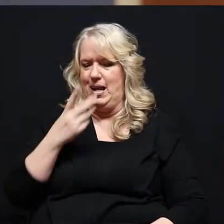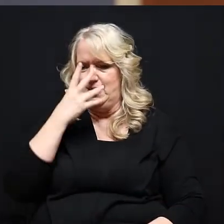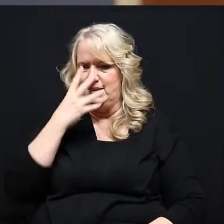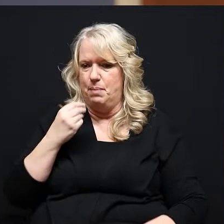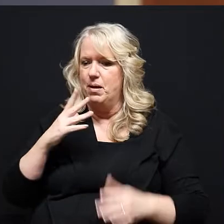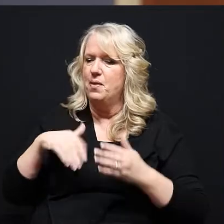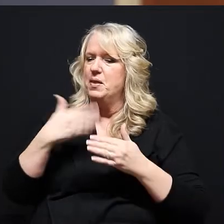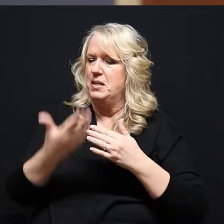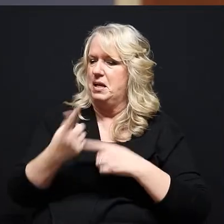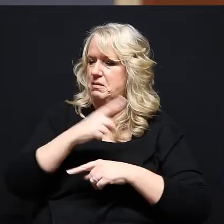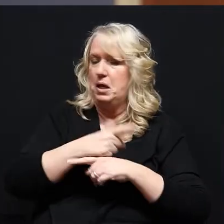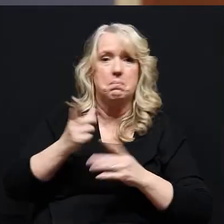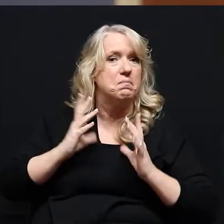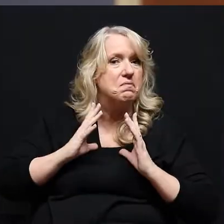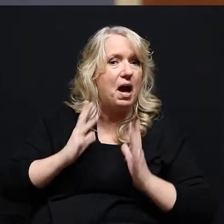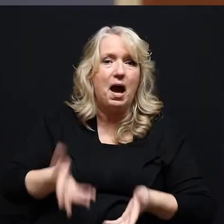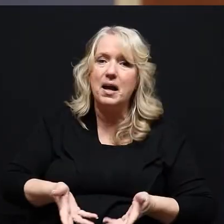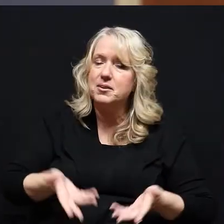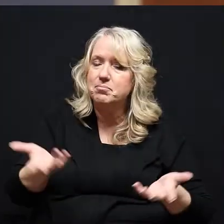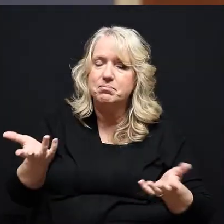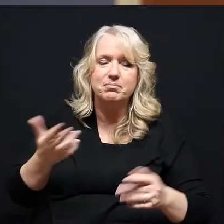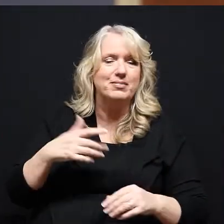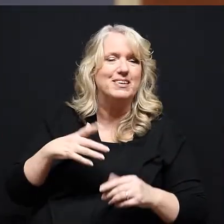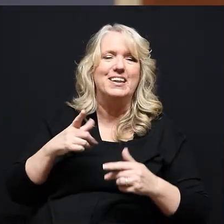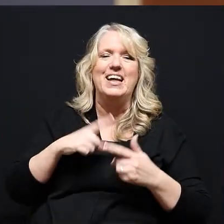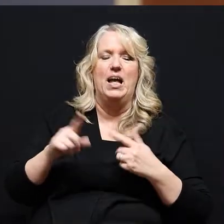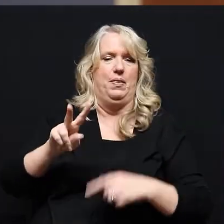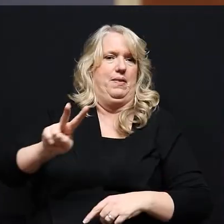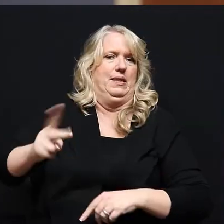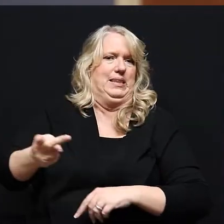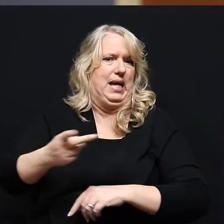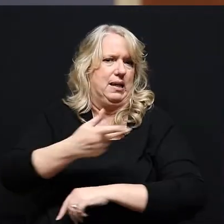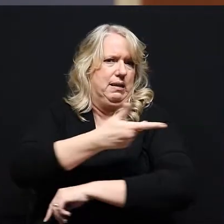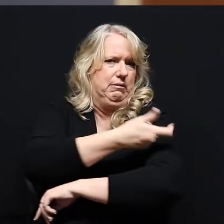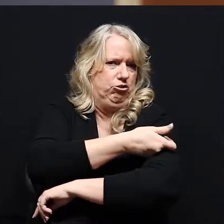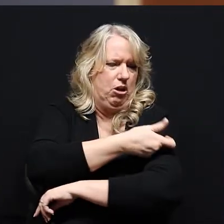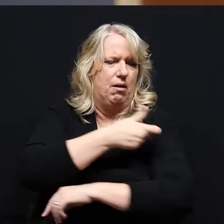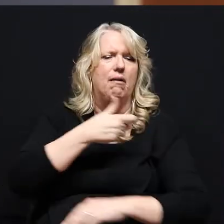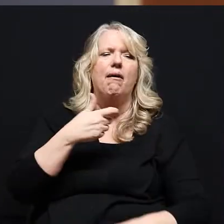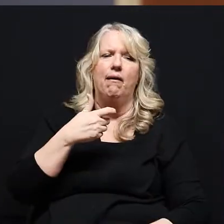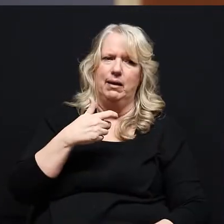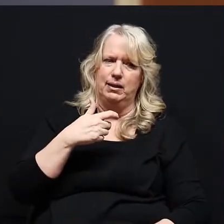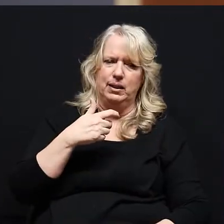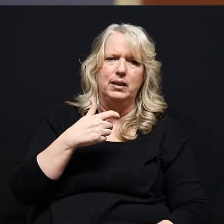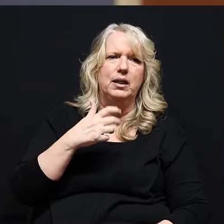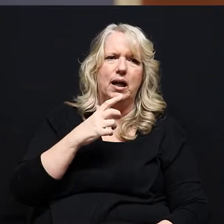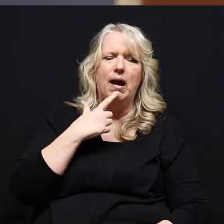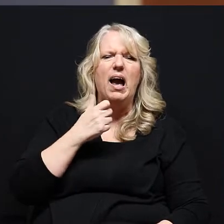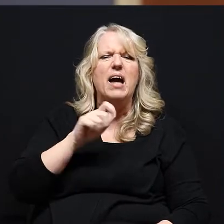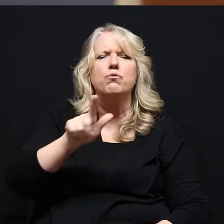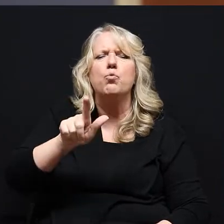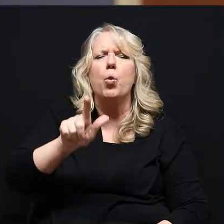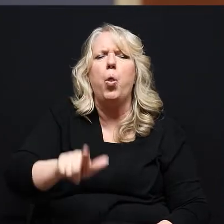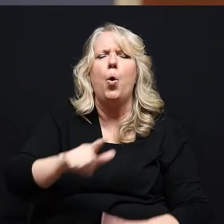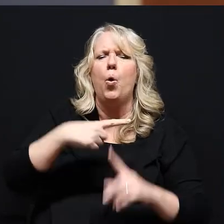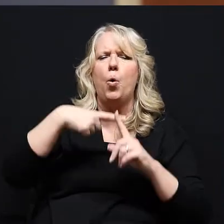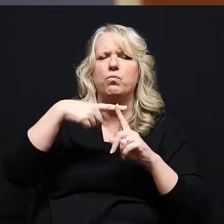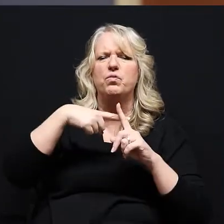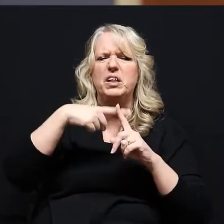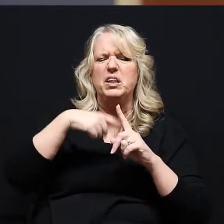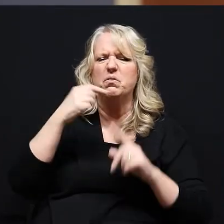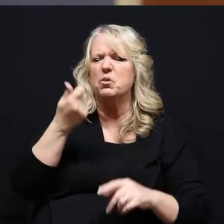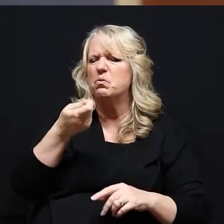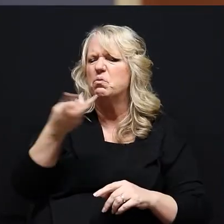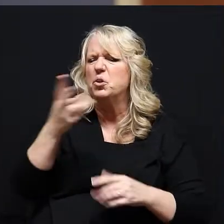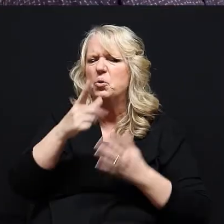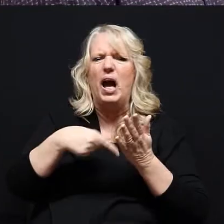up the day after that and I was fine. And then the second dose, I had a really low-grade fever for a few hours, and that went